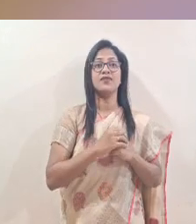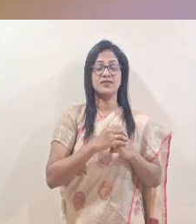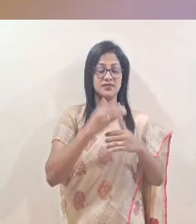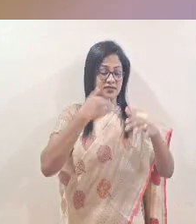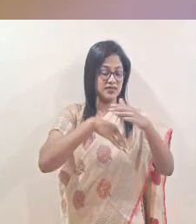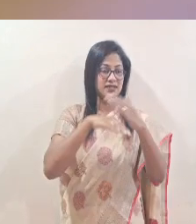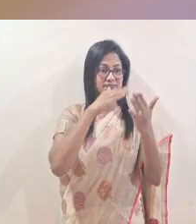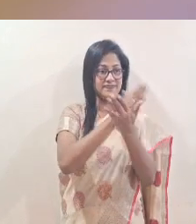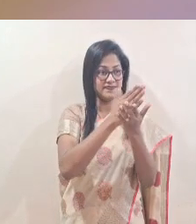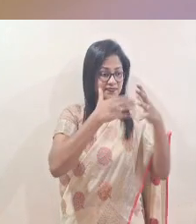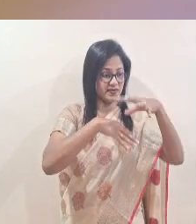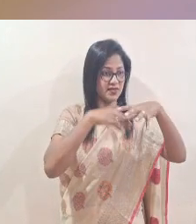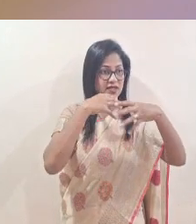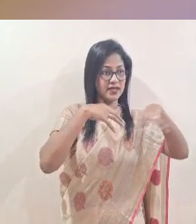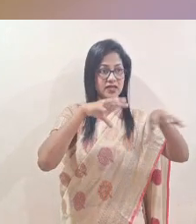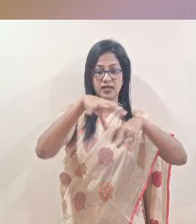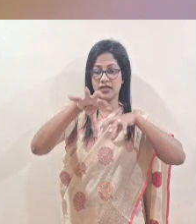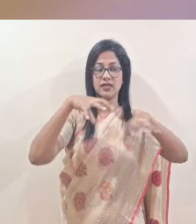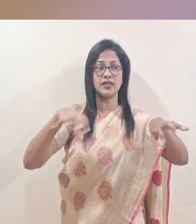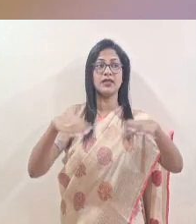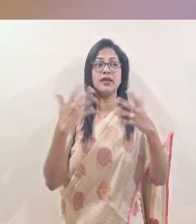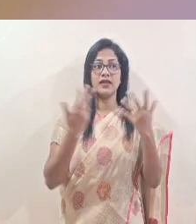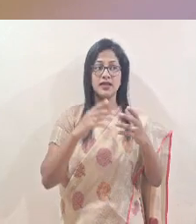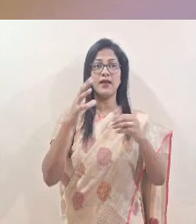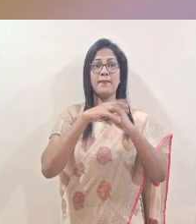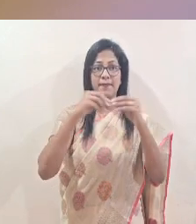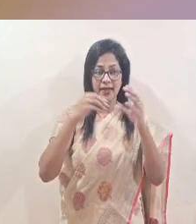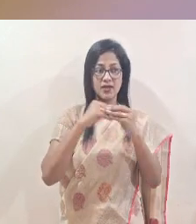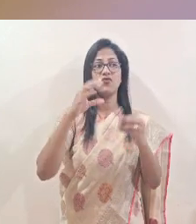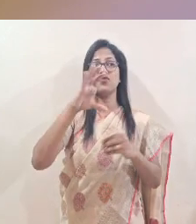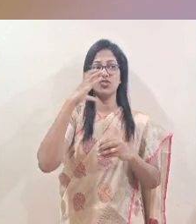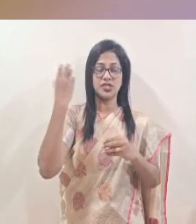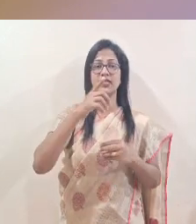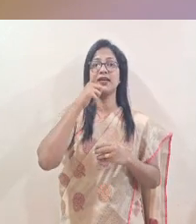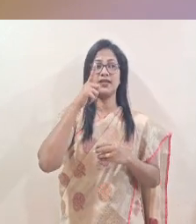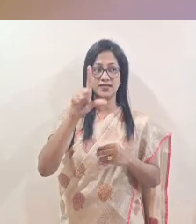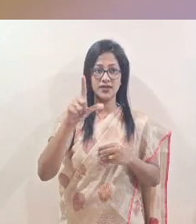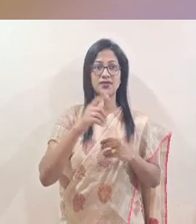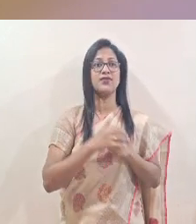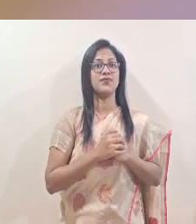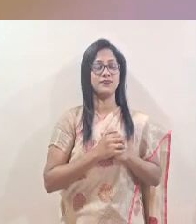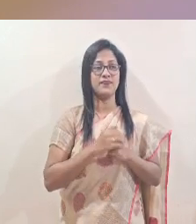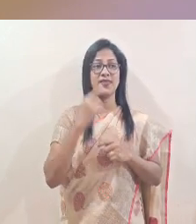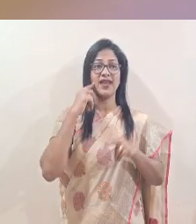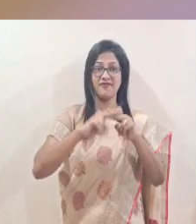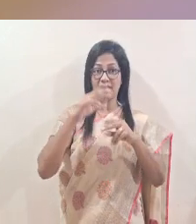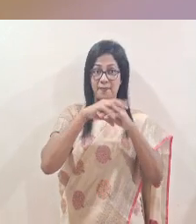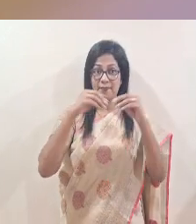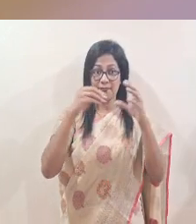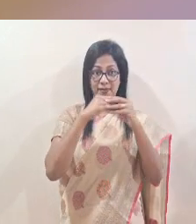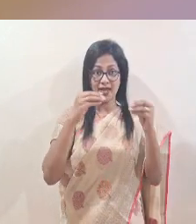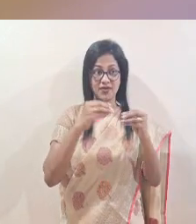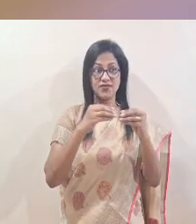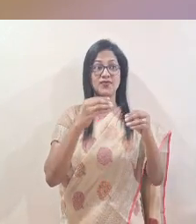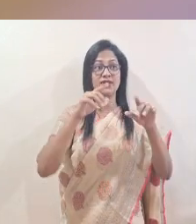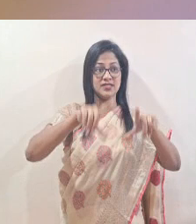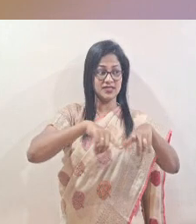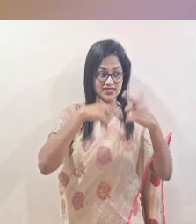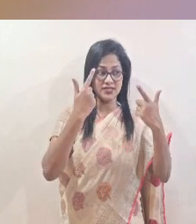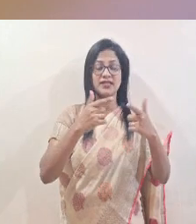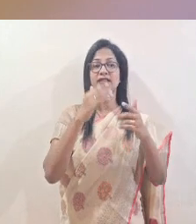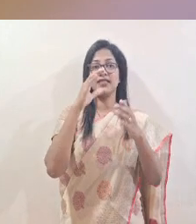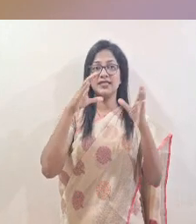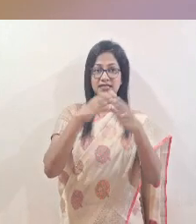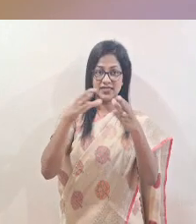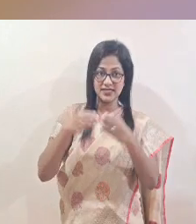kind of class distribution exists in Bangalore, Chandigarh, Delhi and Lucknow. So if you see in Bangalore, we have tree and cul-de-sacs and